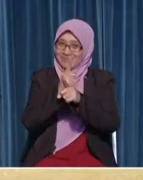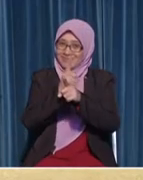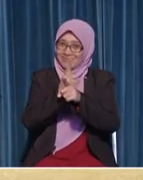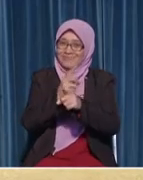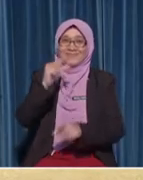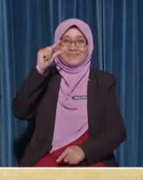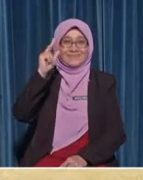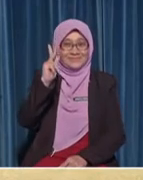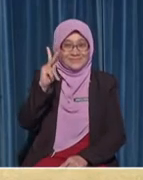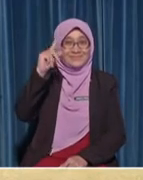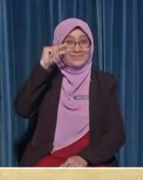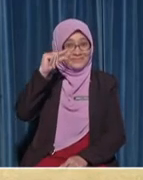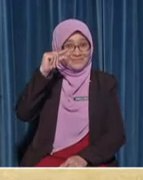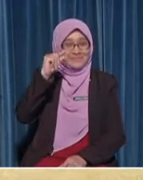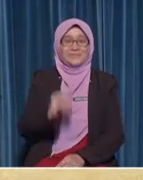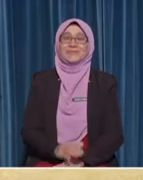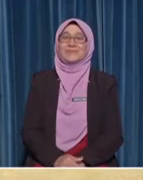kilogram. Very good.